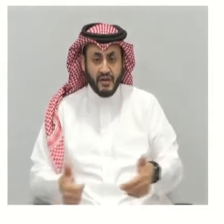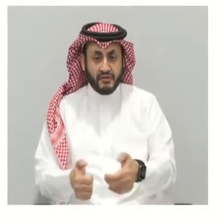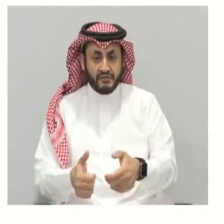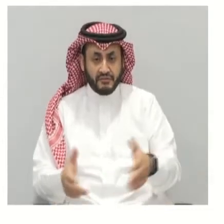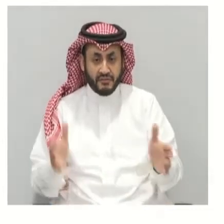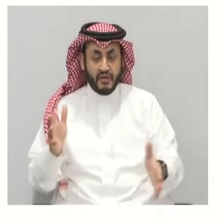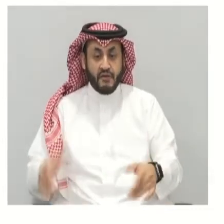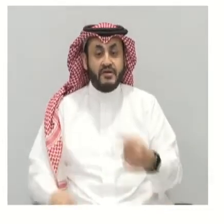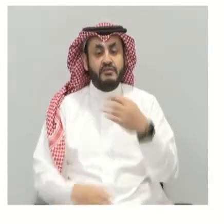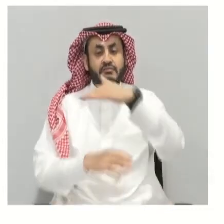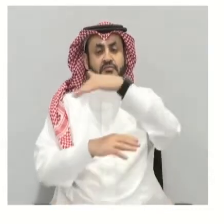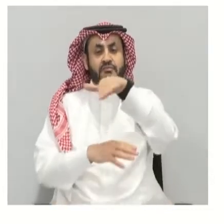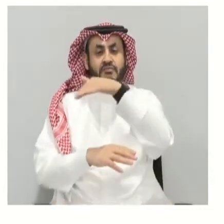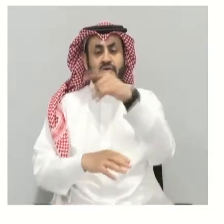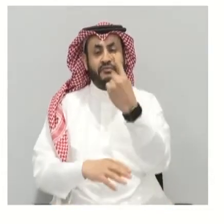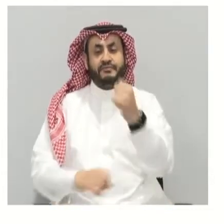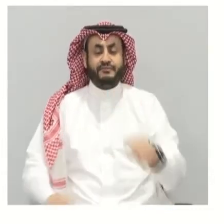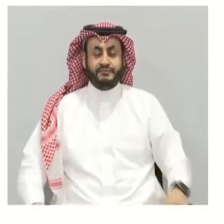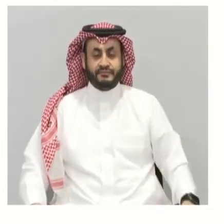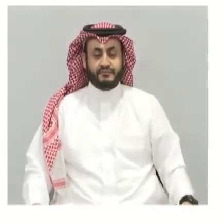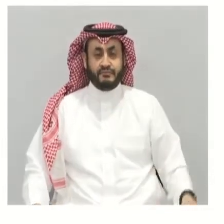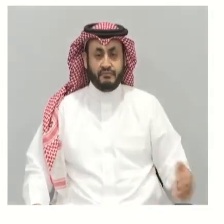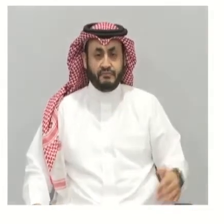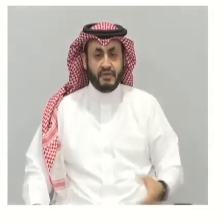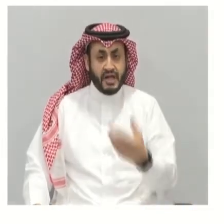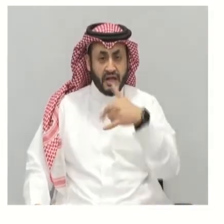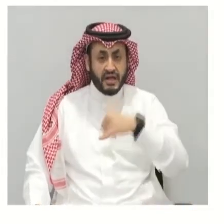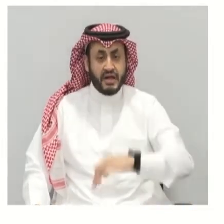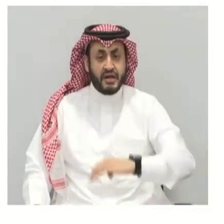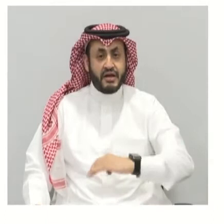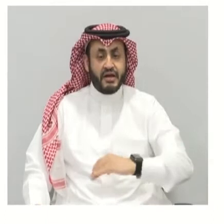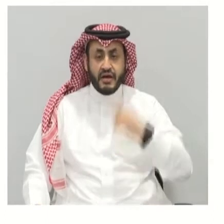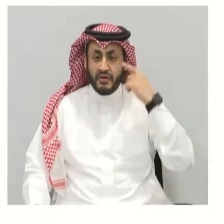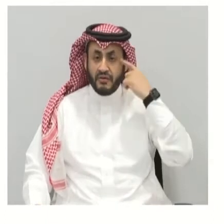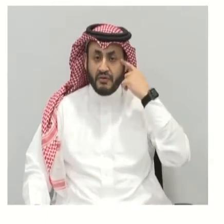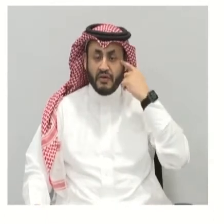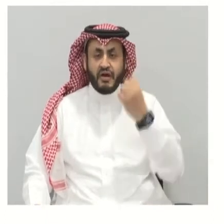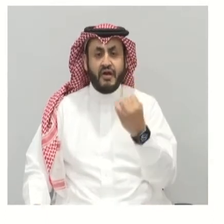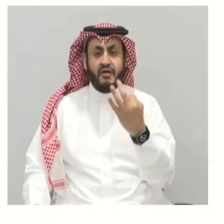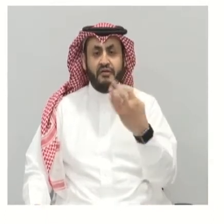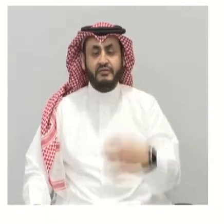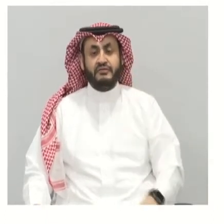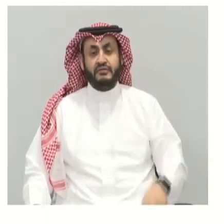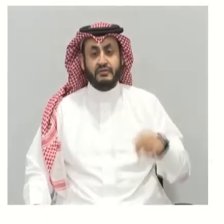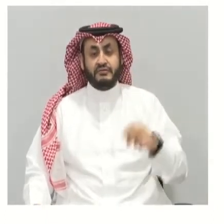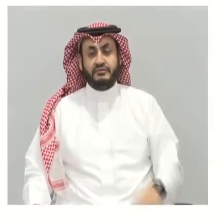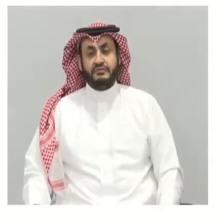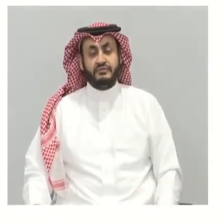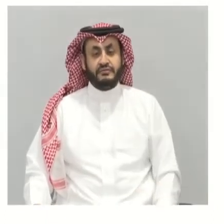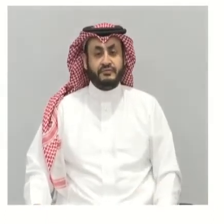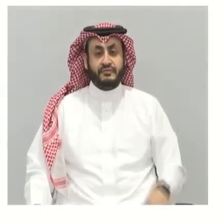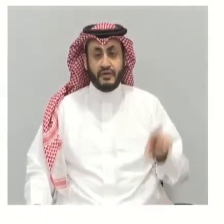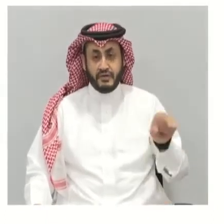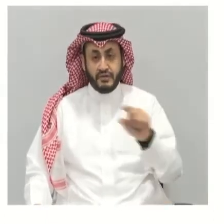top players. South Korea has more than 20,000 public PC gaming